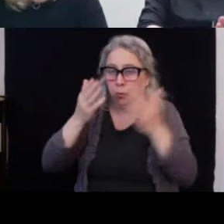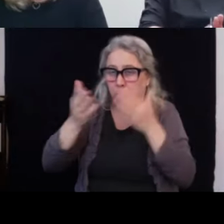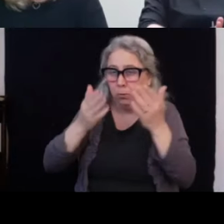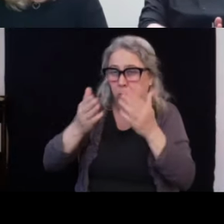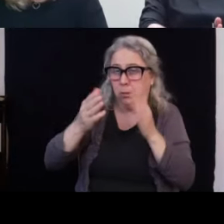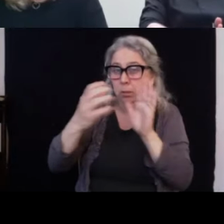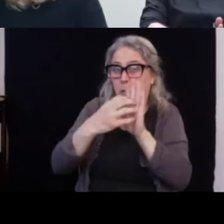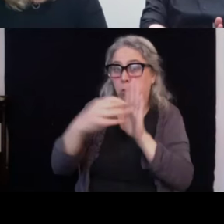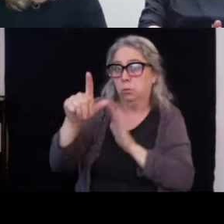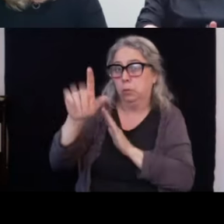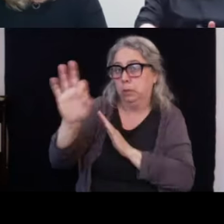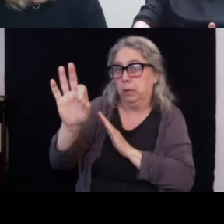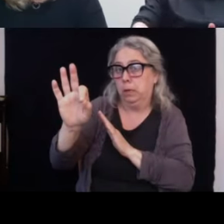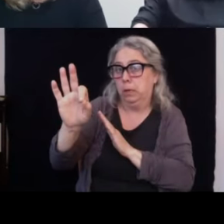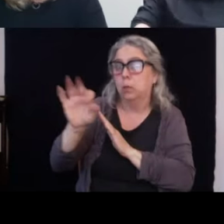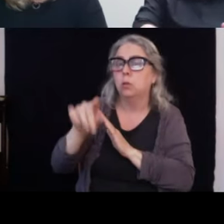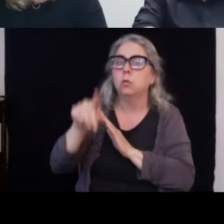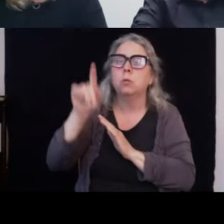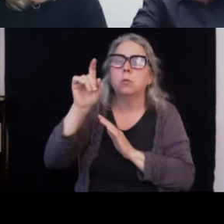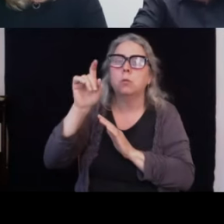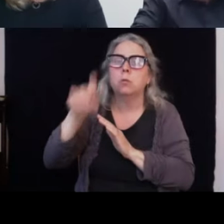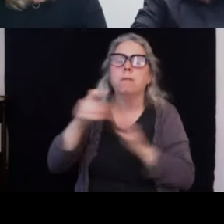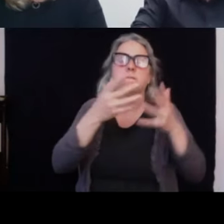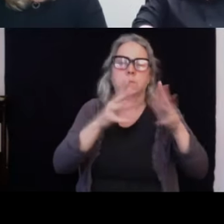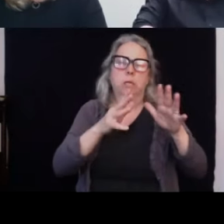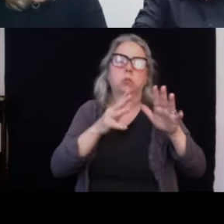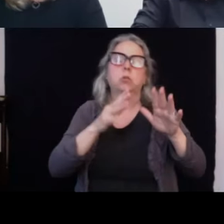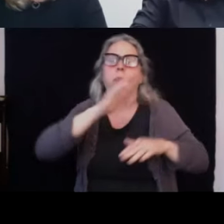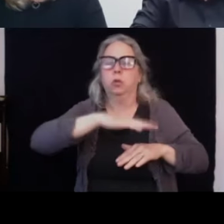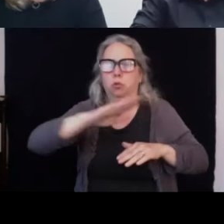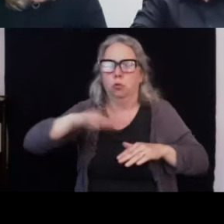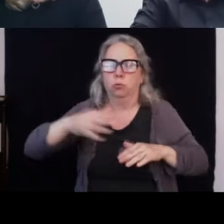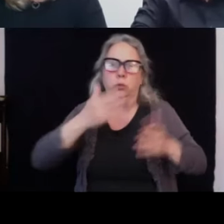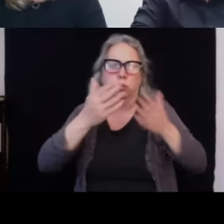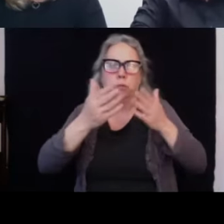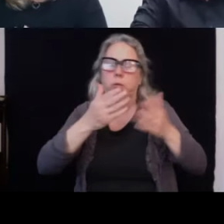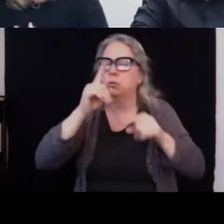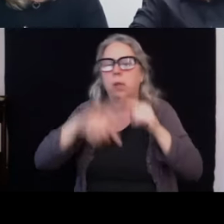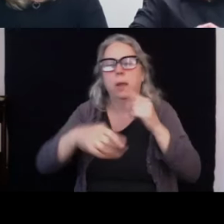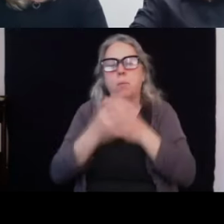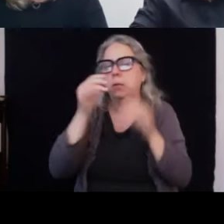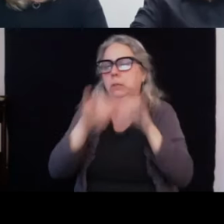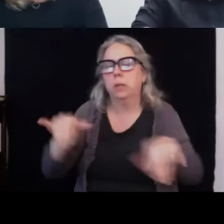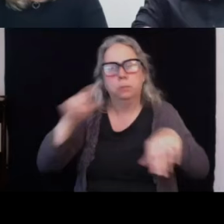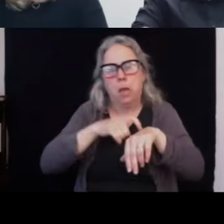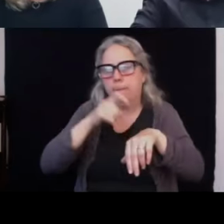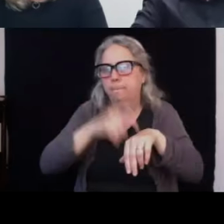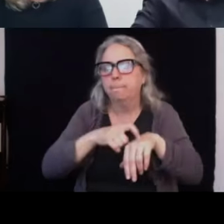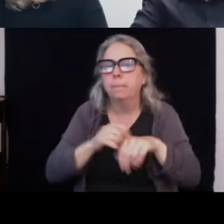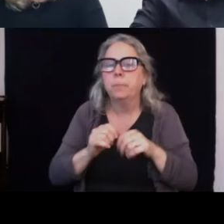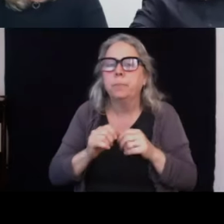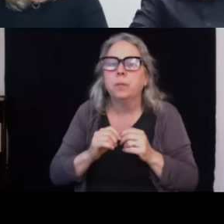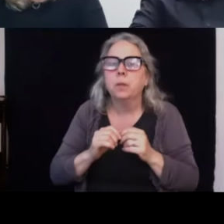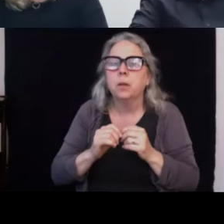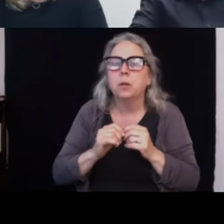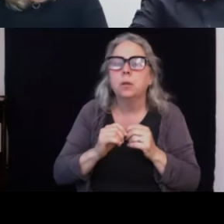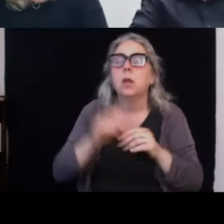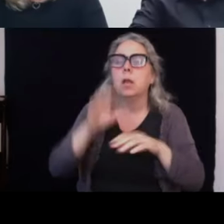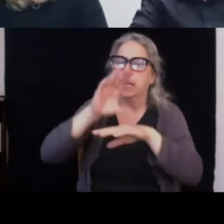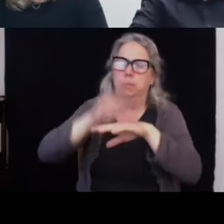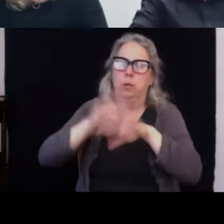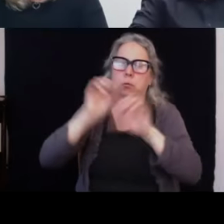do have to end the children's services at that time. You can't have both at the same time. But your case manager can